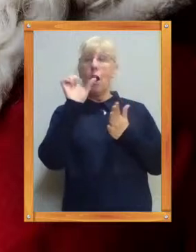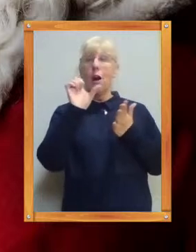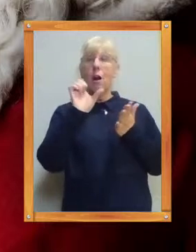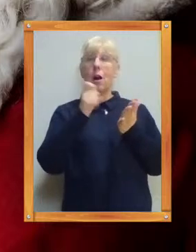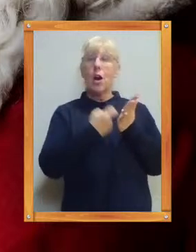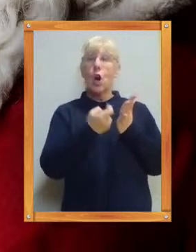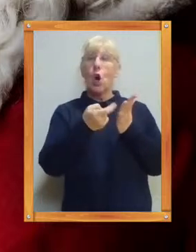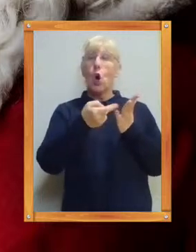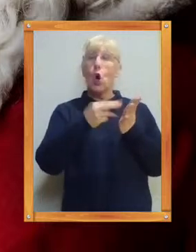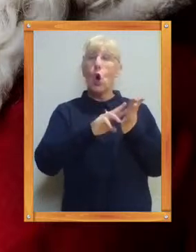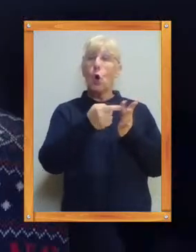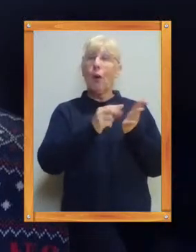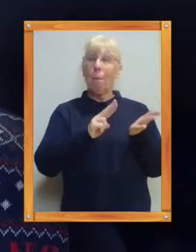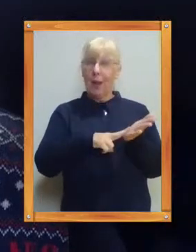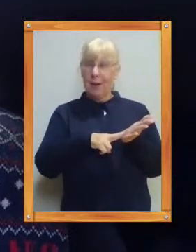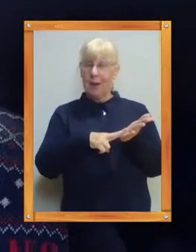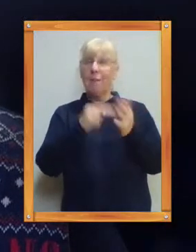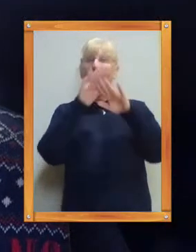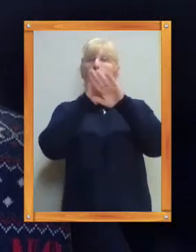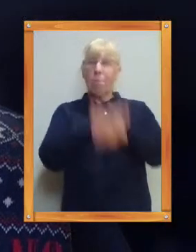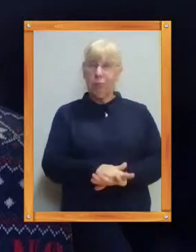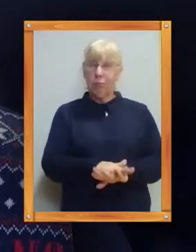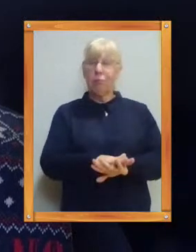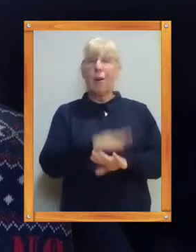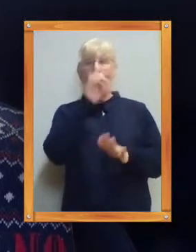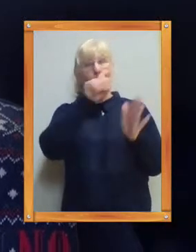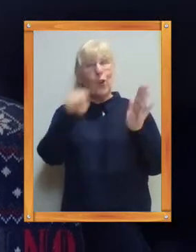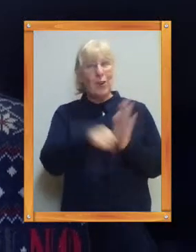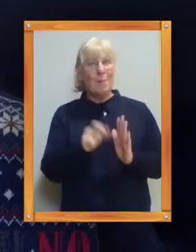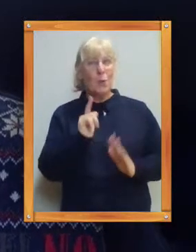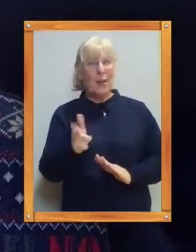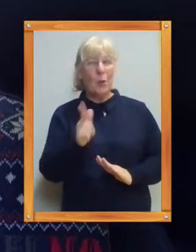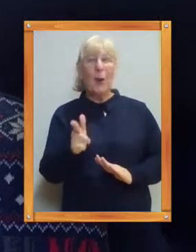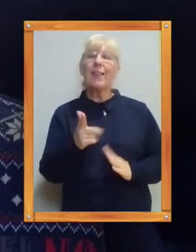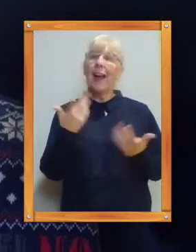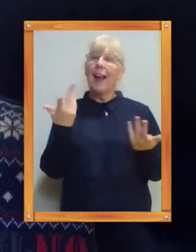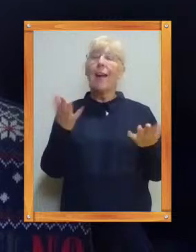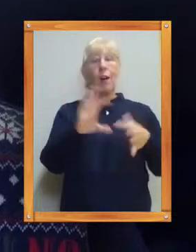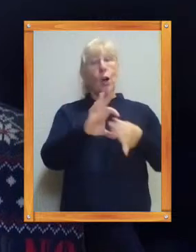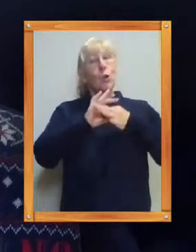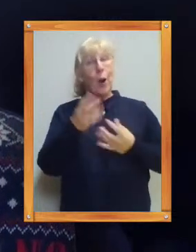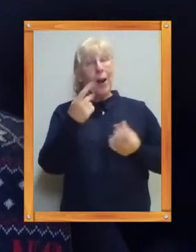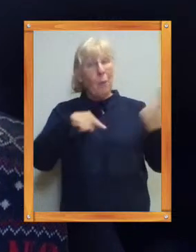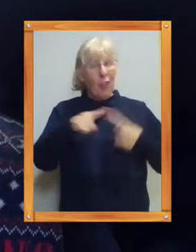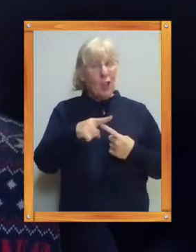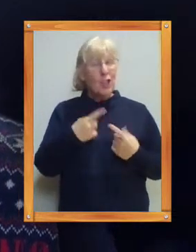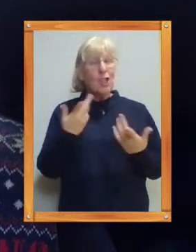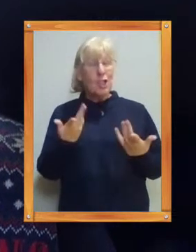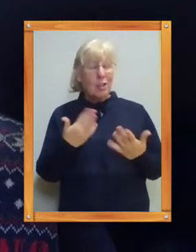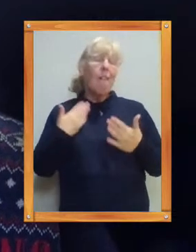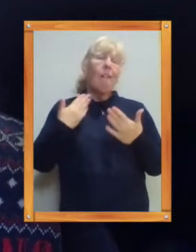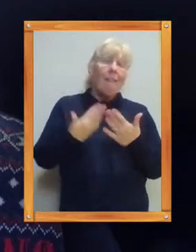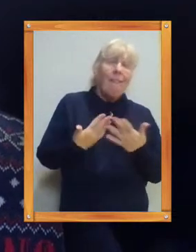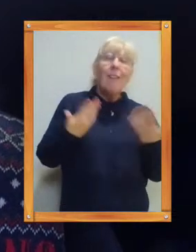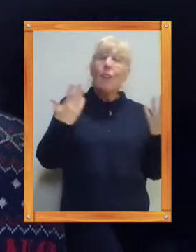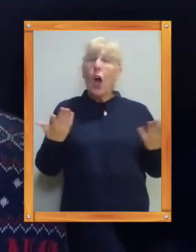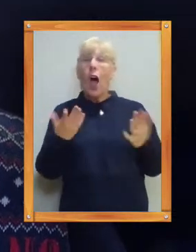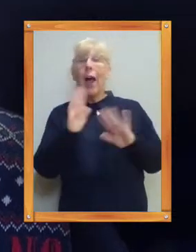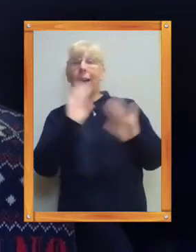to switch on for Christmas. Join us then if you can. Until then, for me, Stuart Robinson, from here in Randallstown, night night